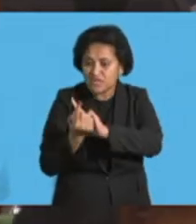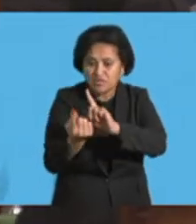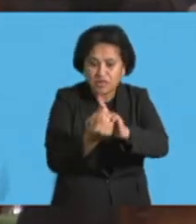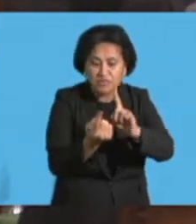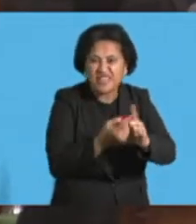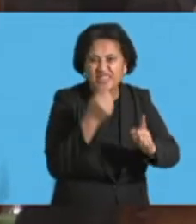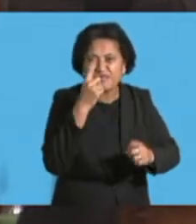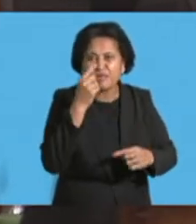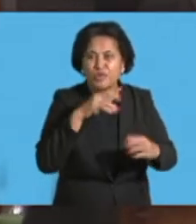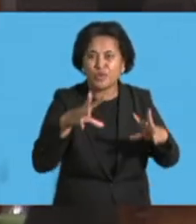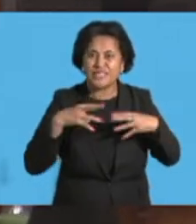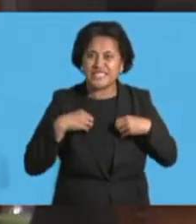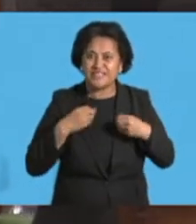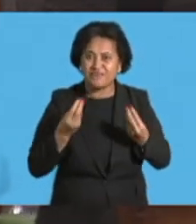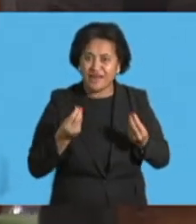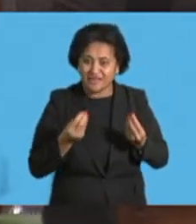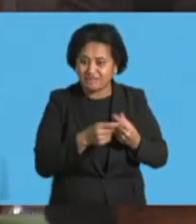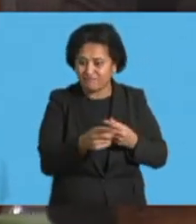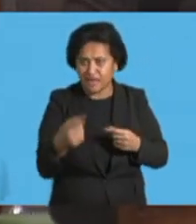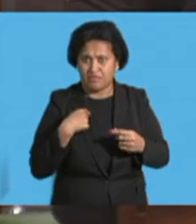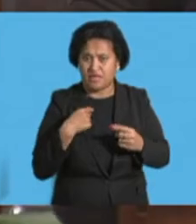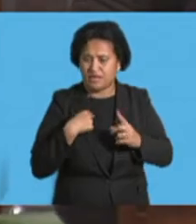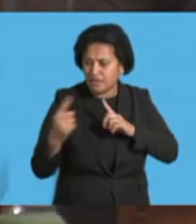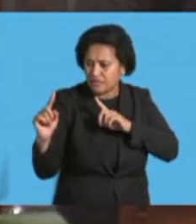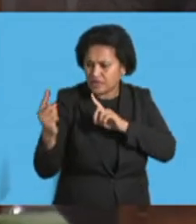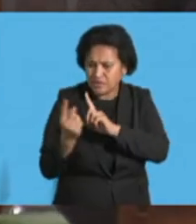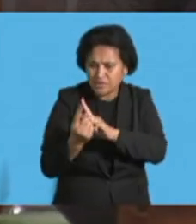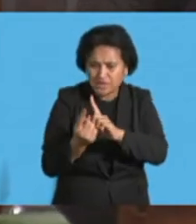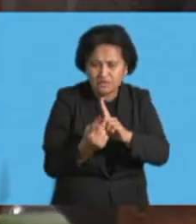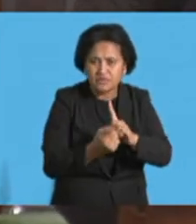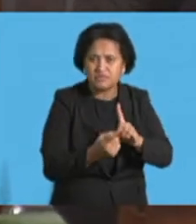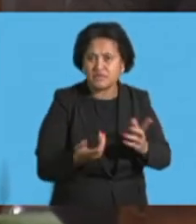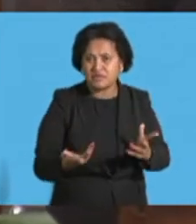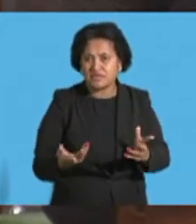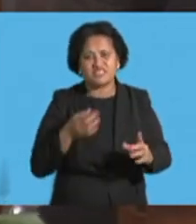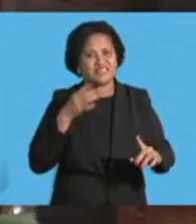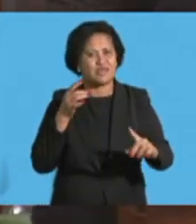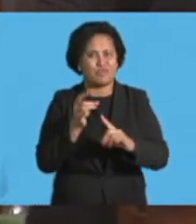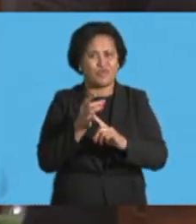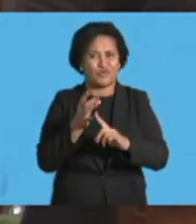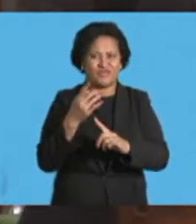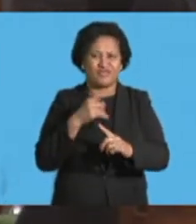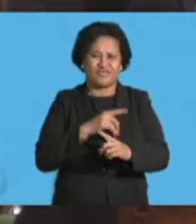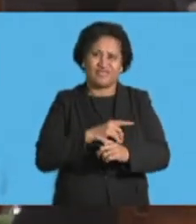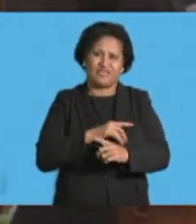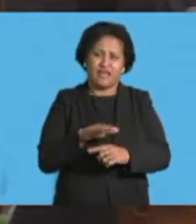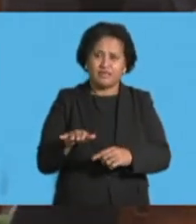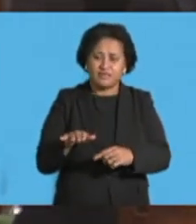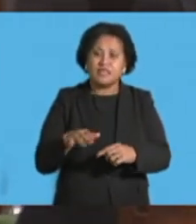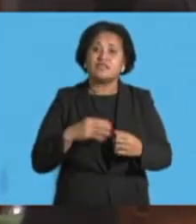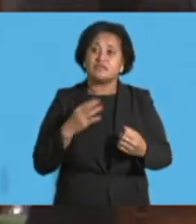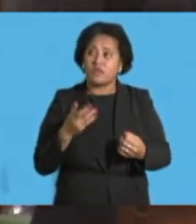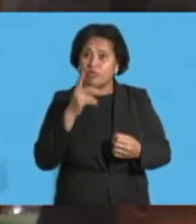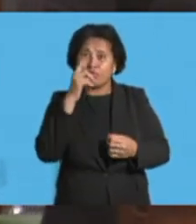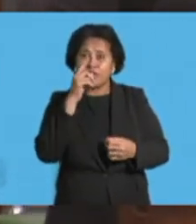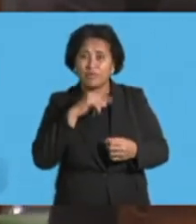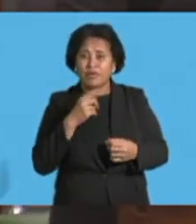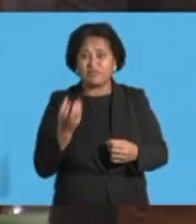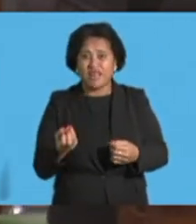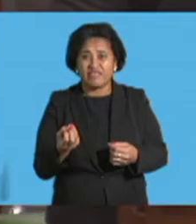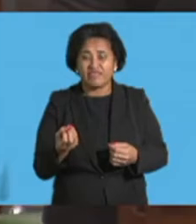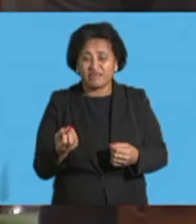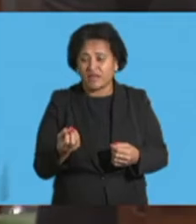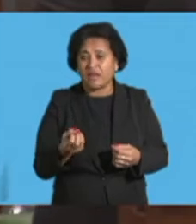been extremely helpful to them. It may mean nothing to a person who goes to bed on a full stomach each night and has money in their